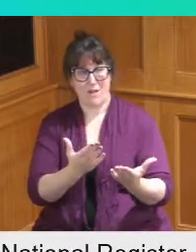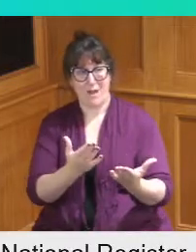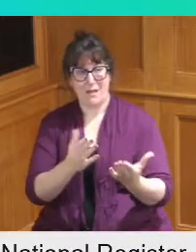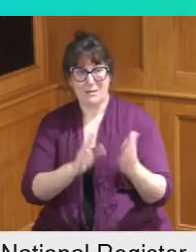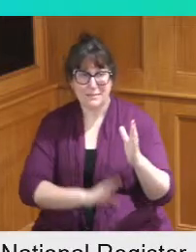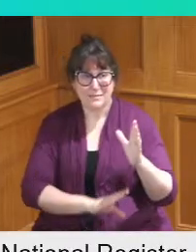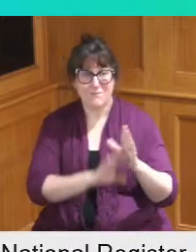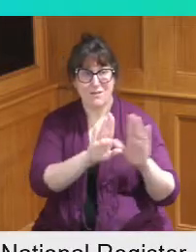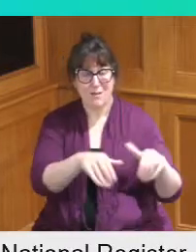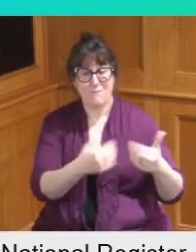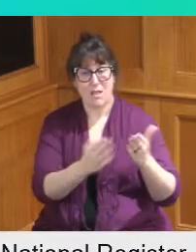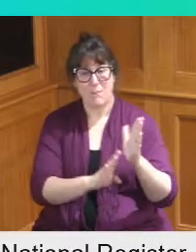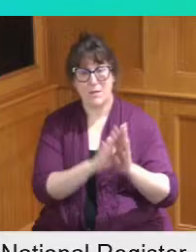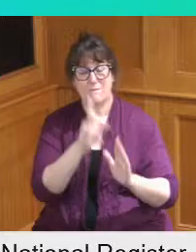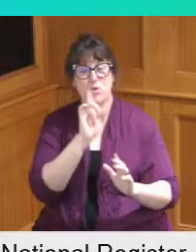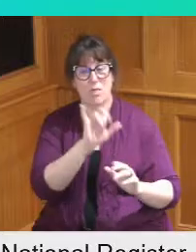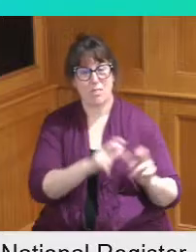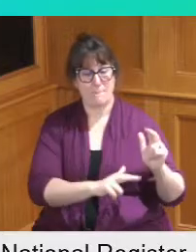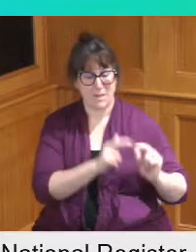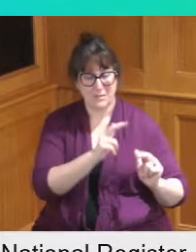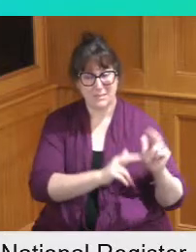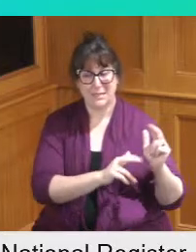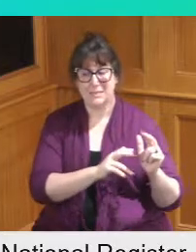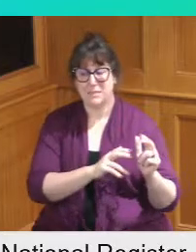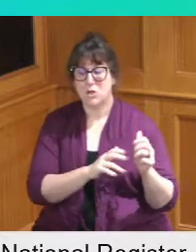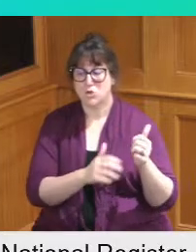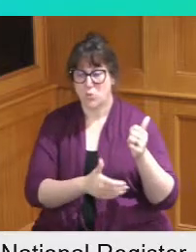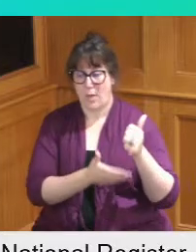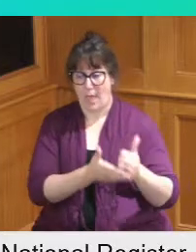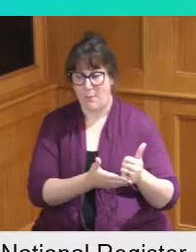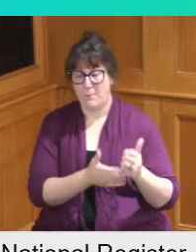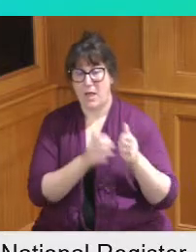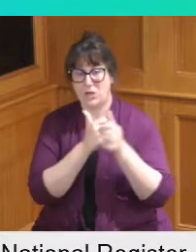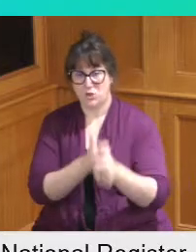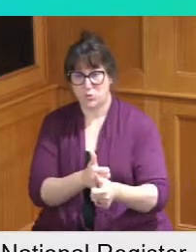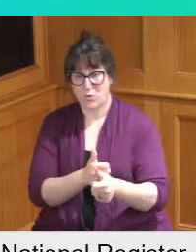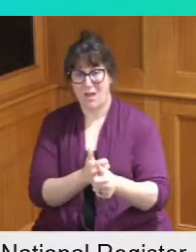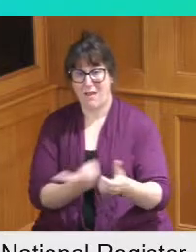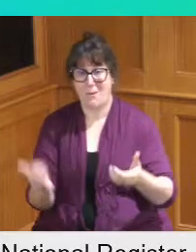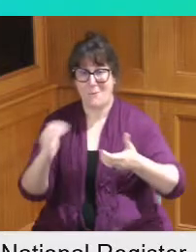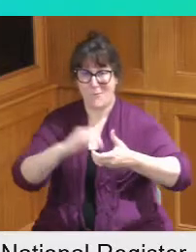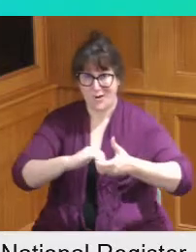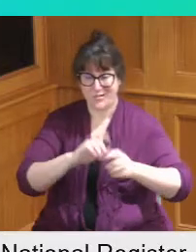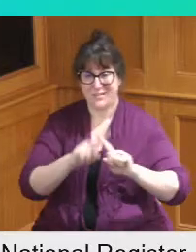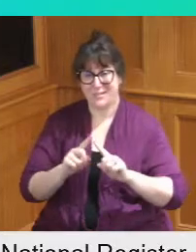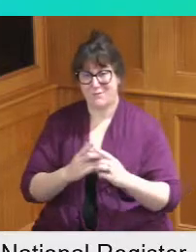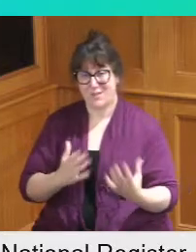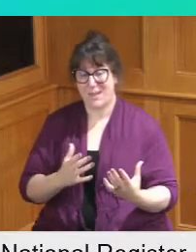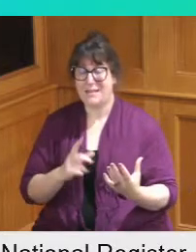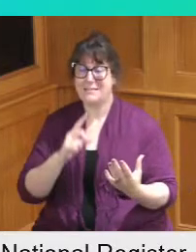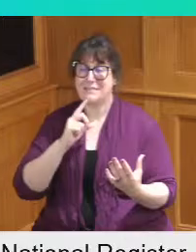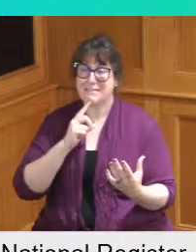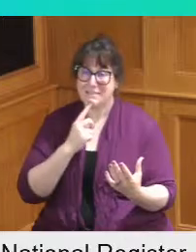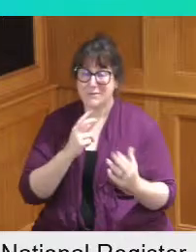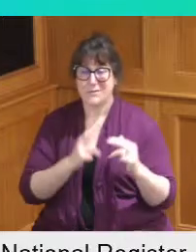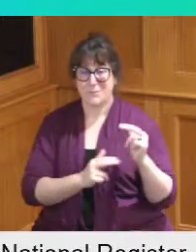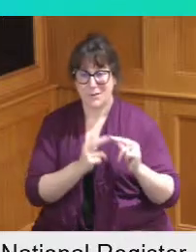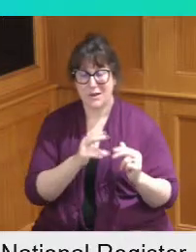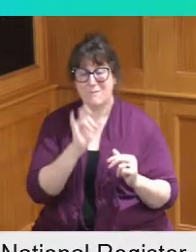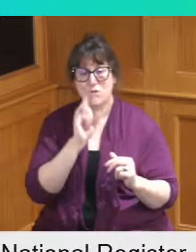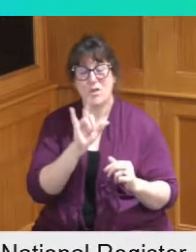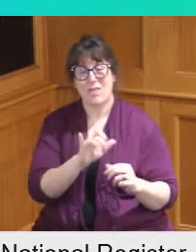those buildings to help attract developer partners and get some redevelopment of those critical buildings in the business district